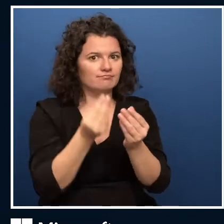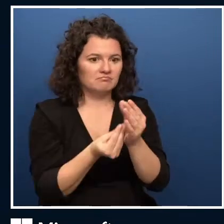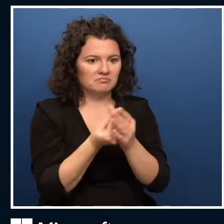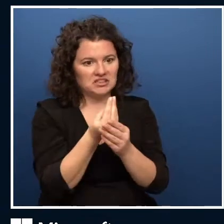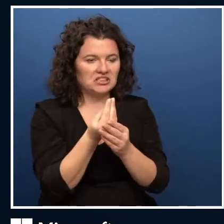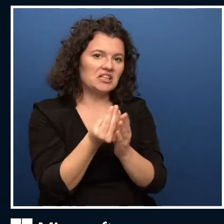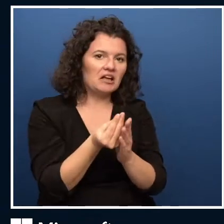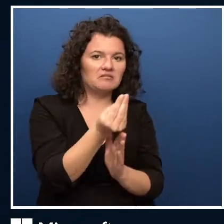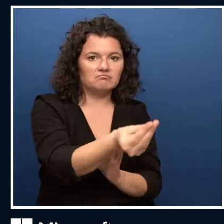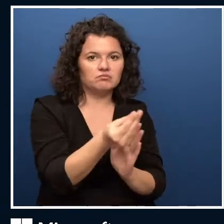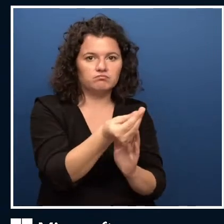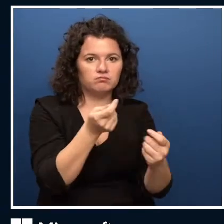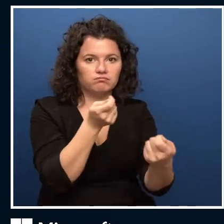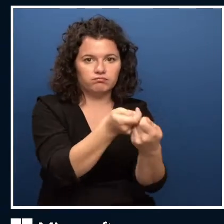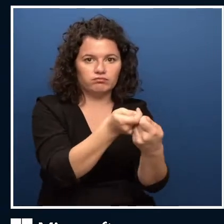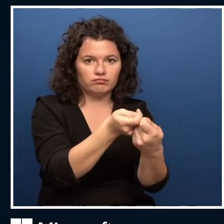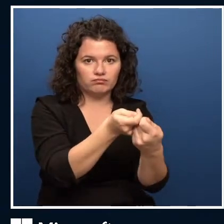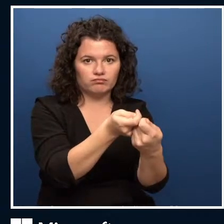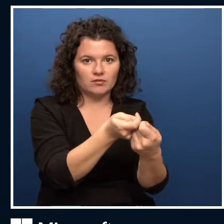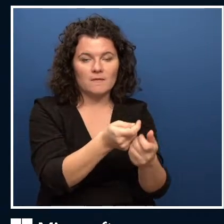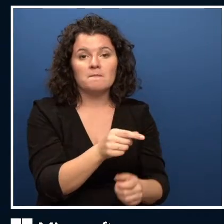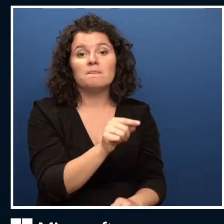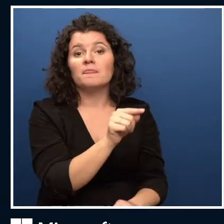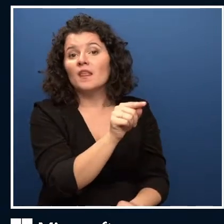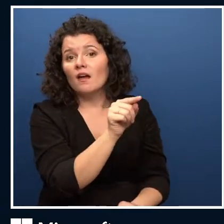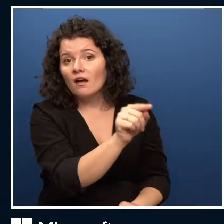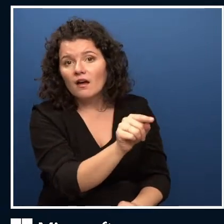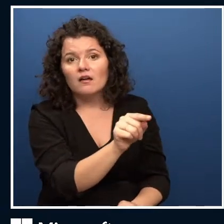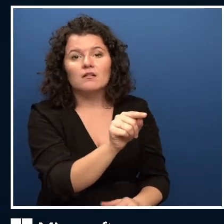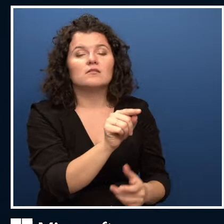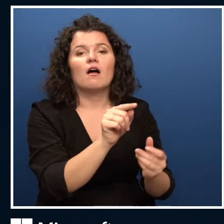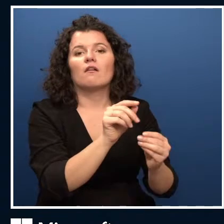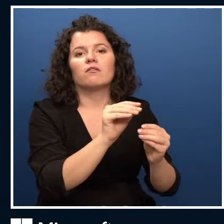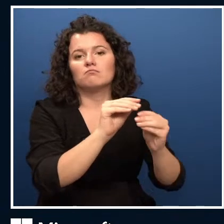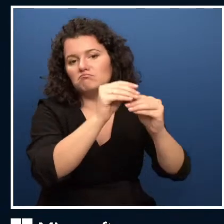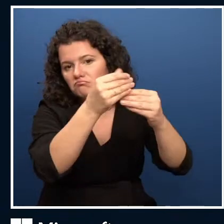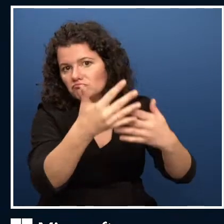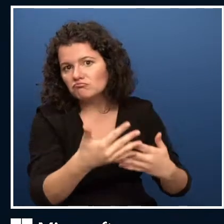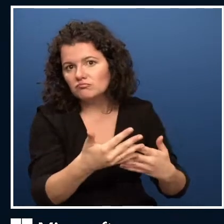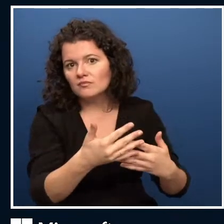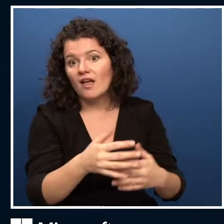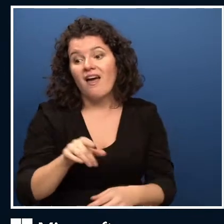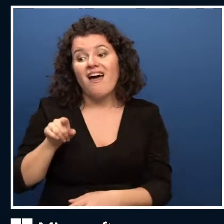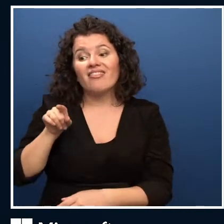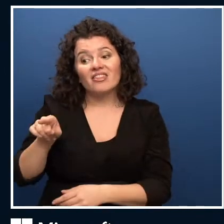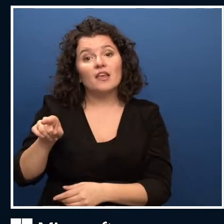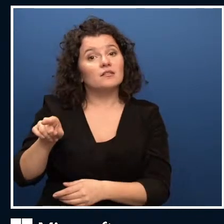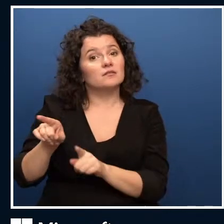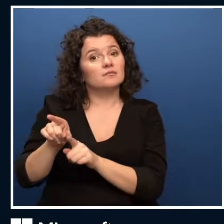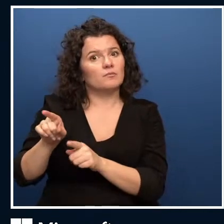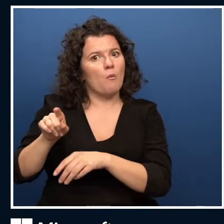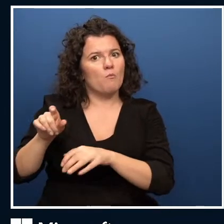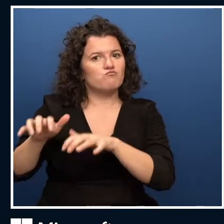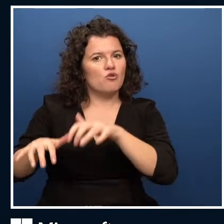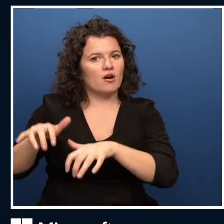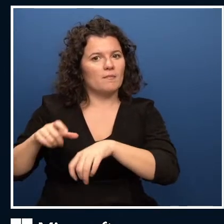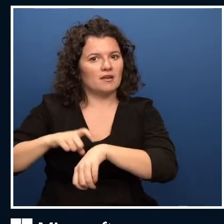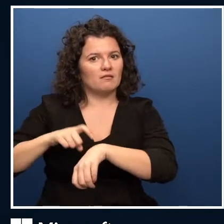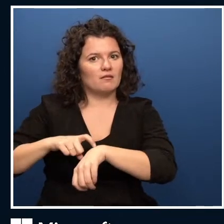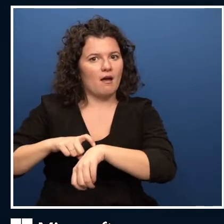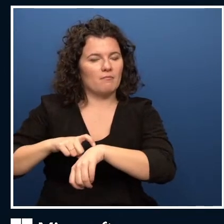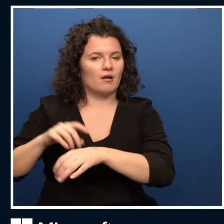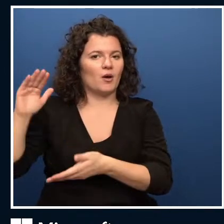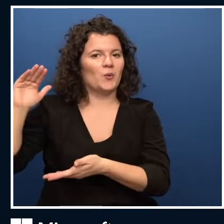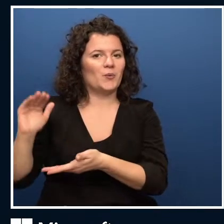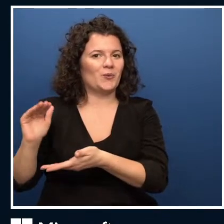prototype without consuming a lot of programmers' time. Of course, we are